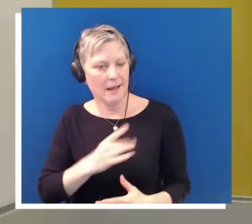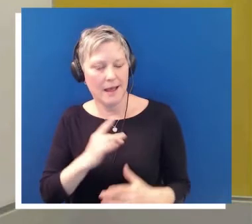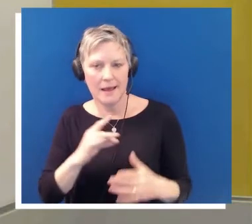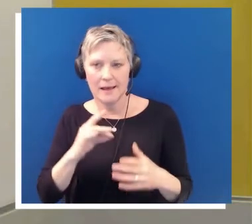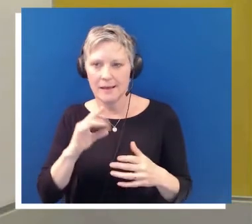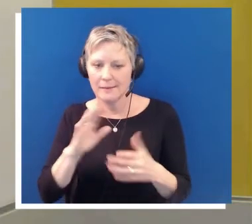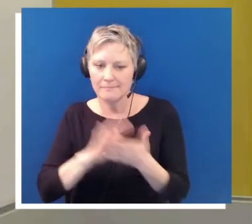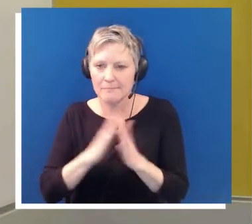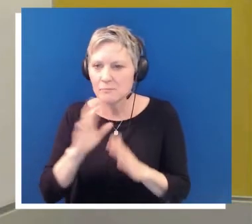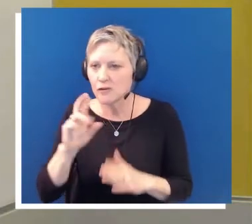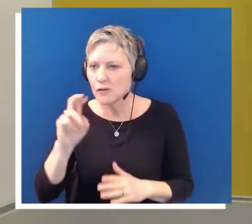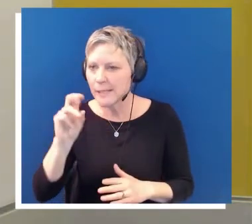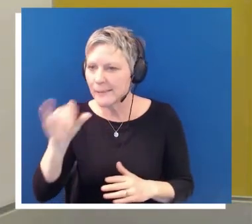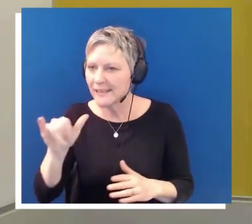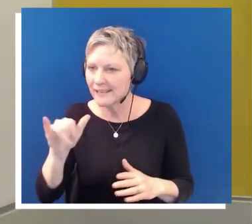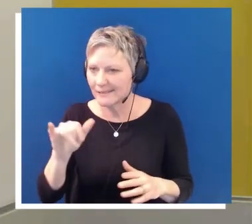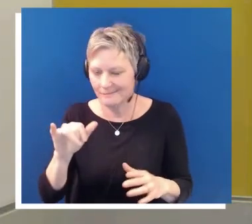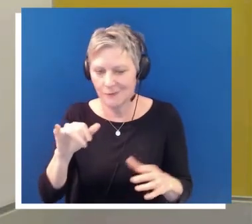creaminess.